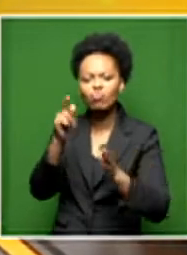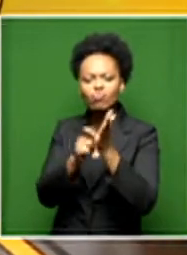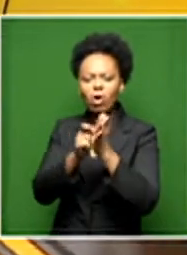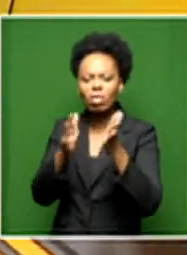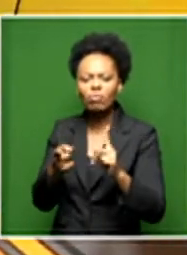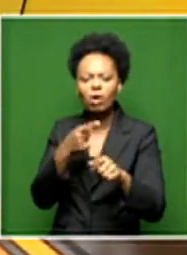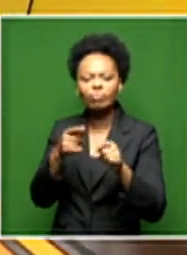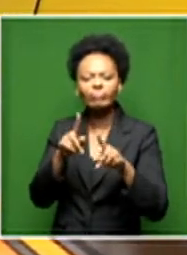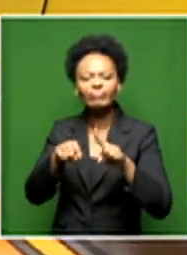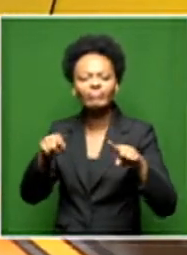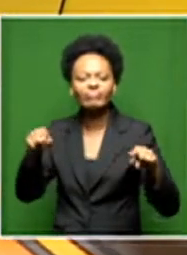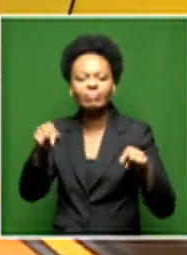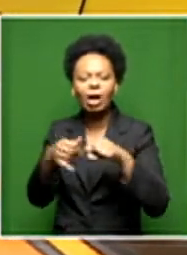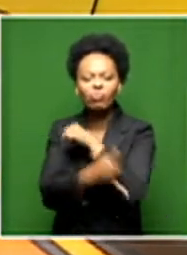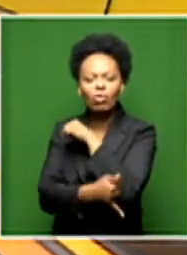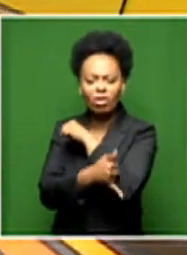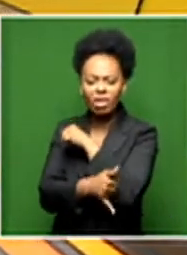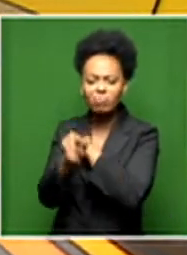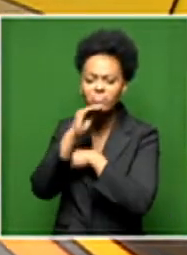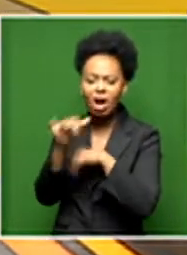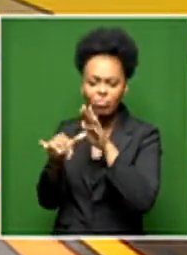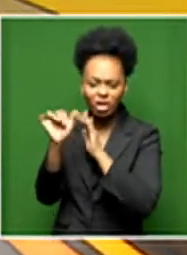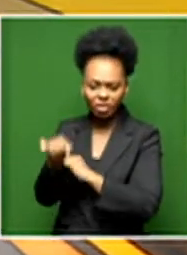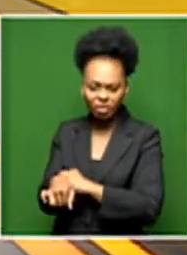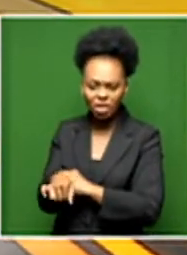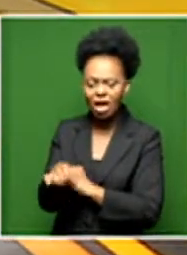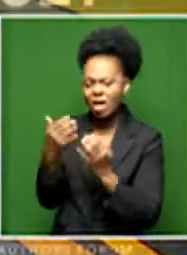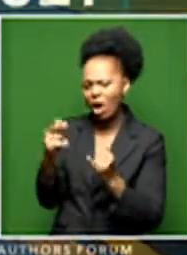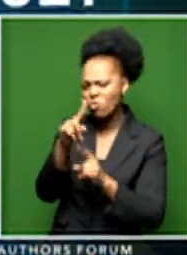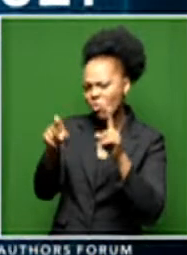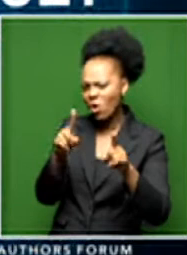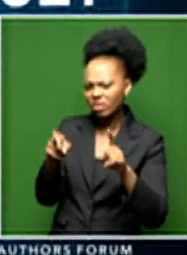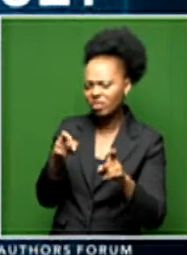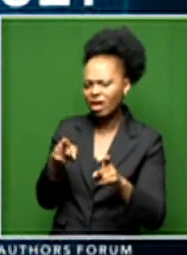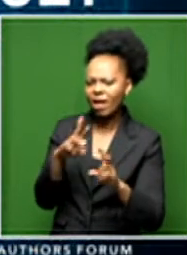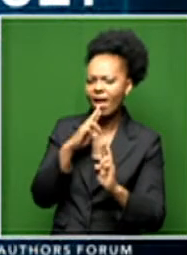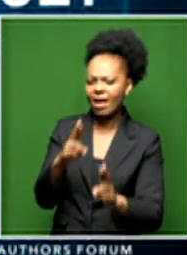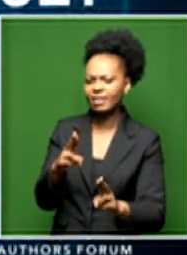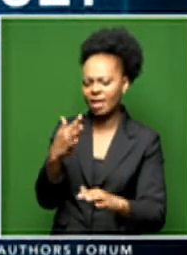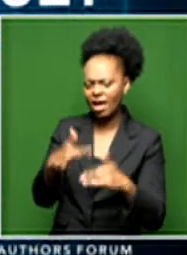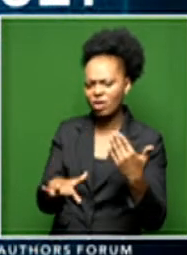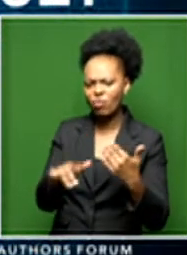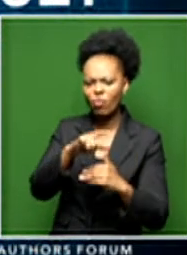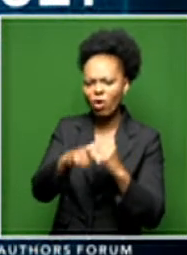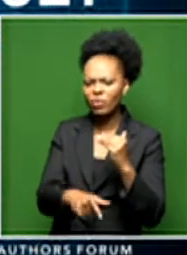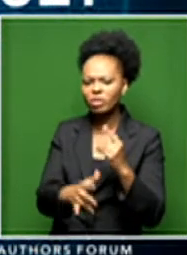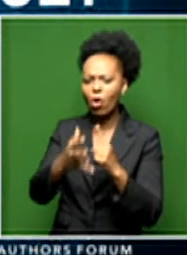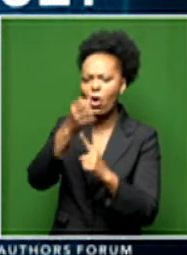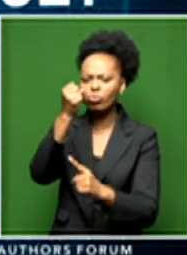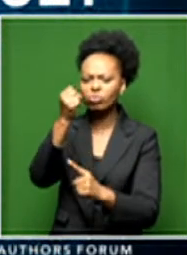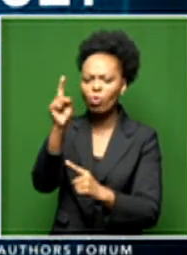this conversation. So what are the questions that you would like answered at the end of this conference?